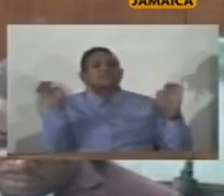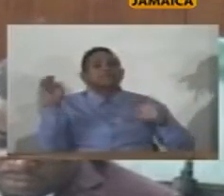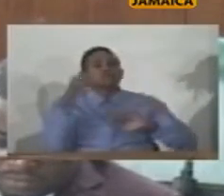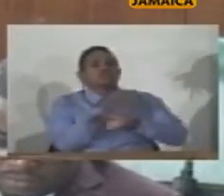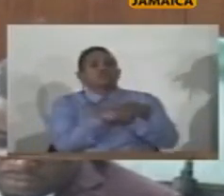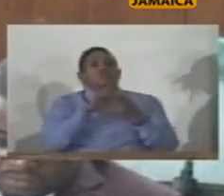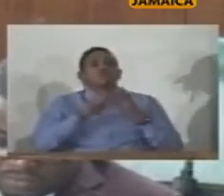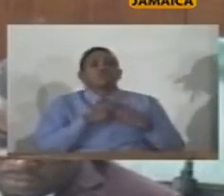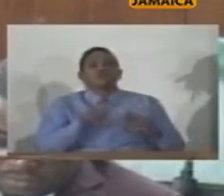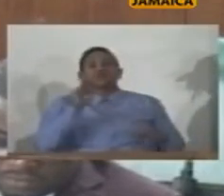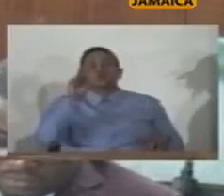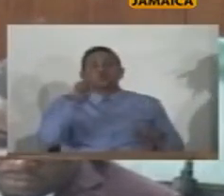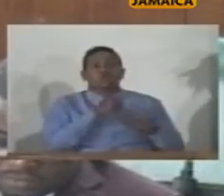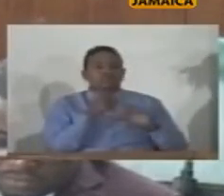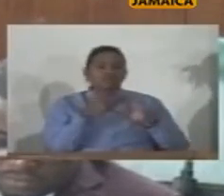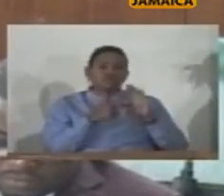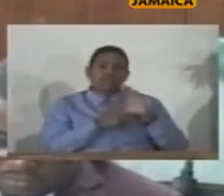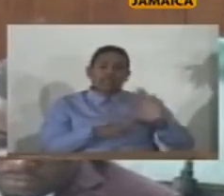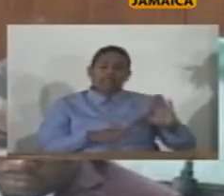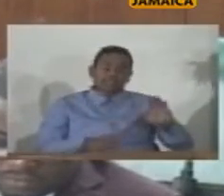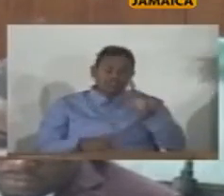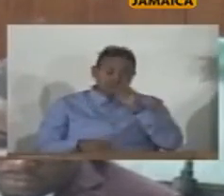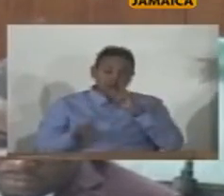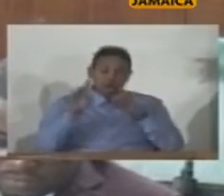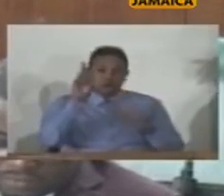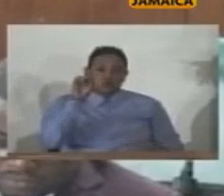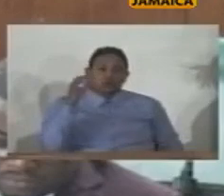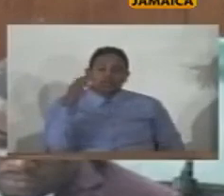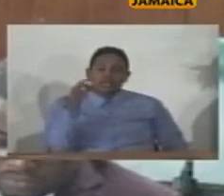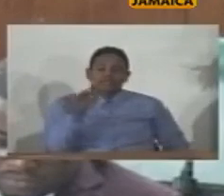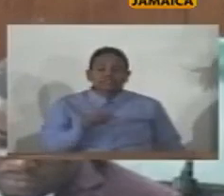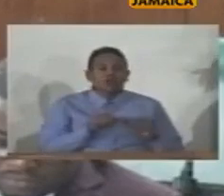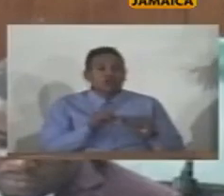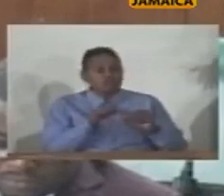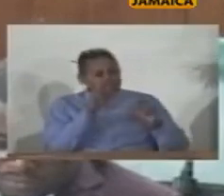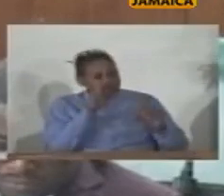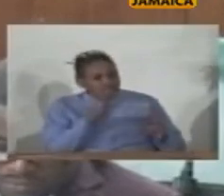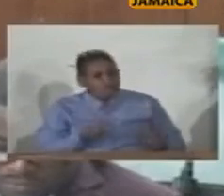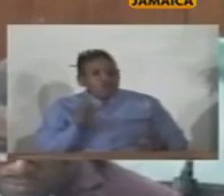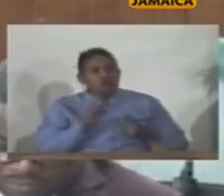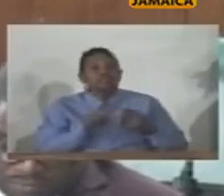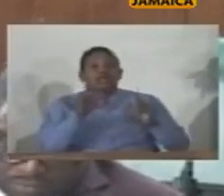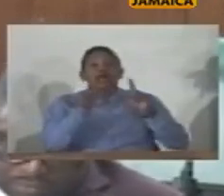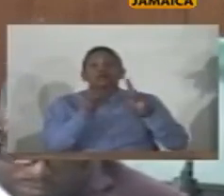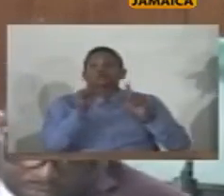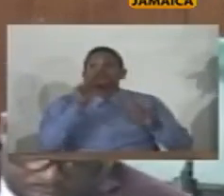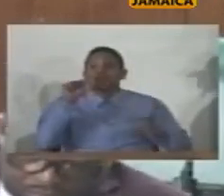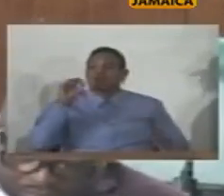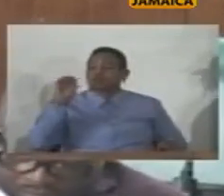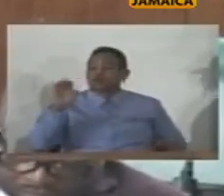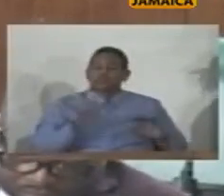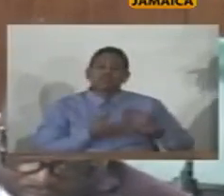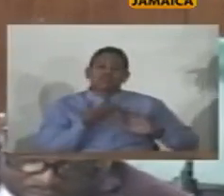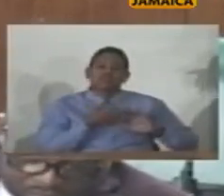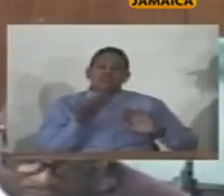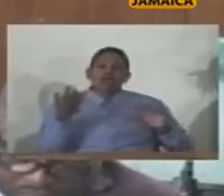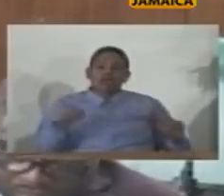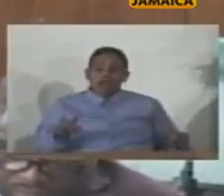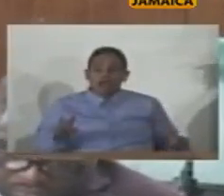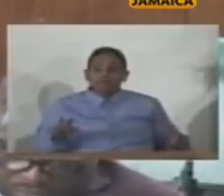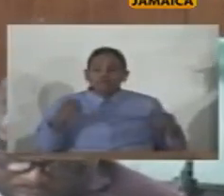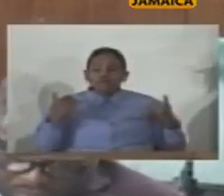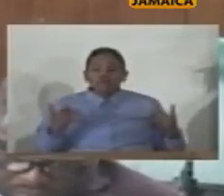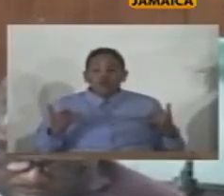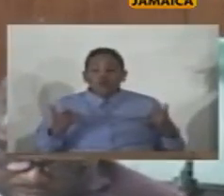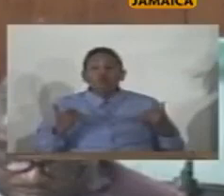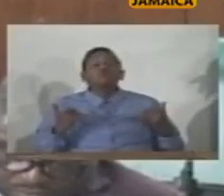number 2 Regulations 2019 continue in force until the expiration of the state of public emergency. Now